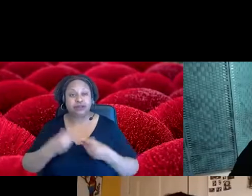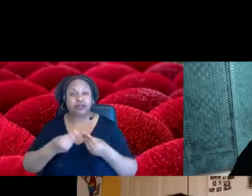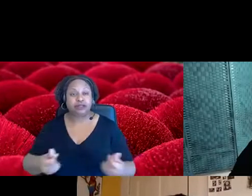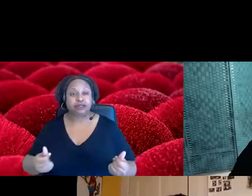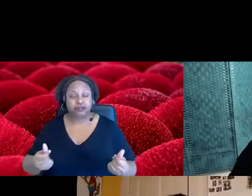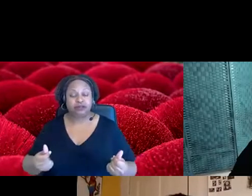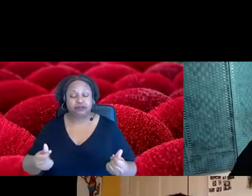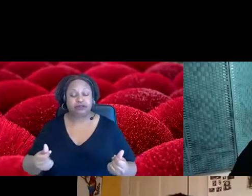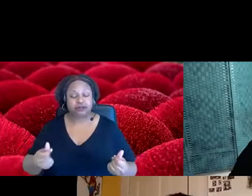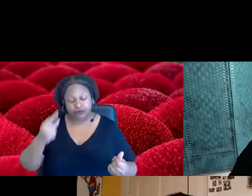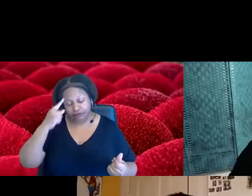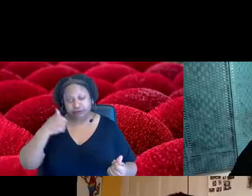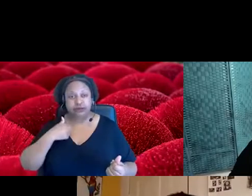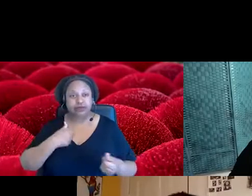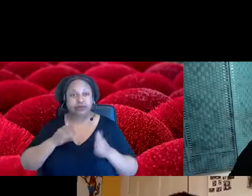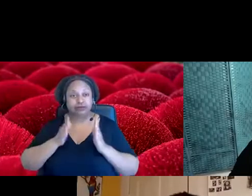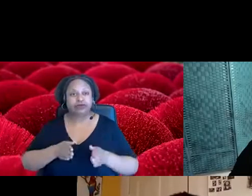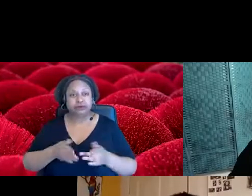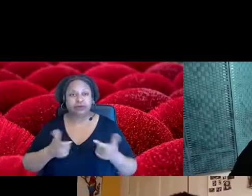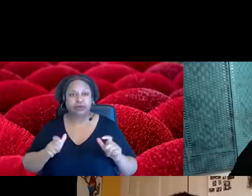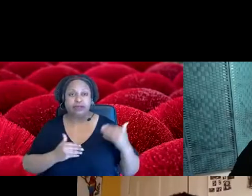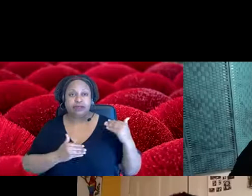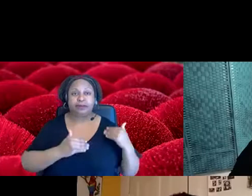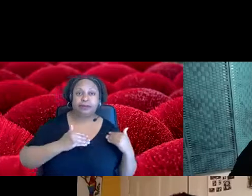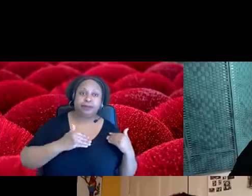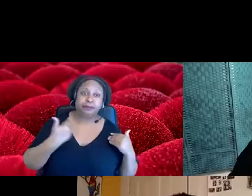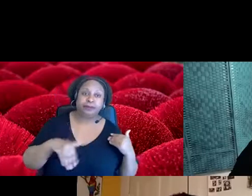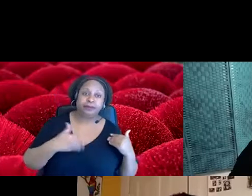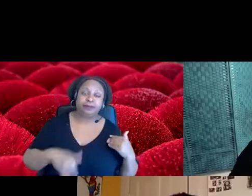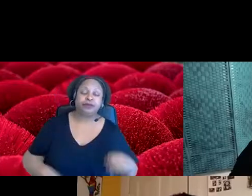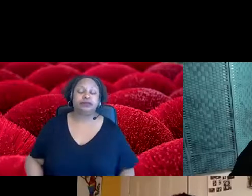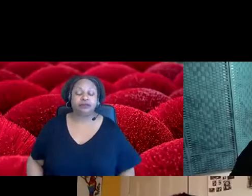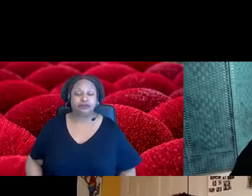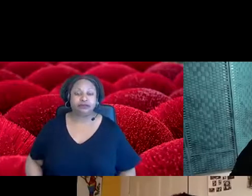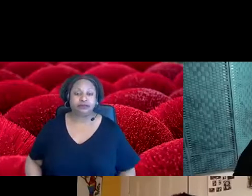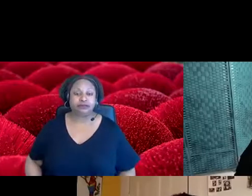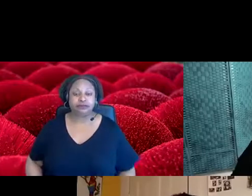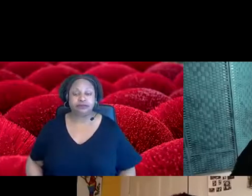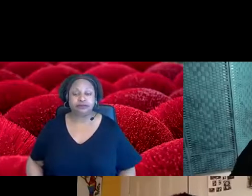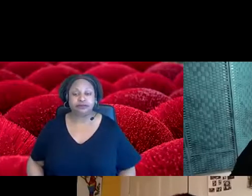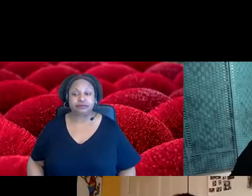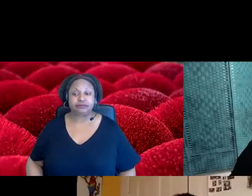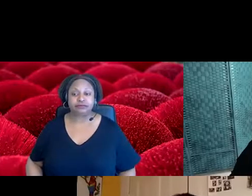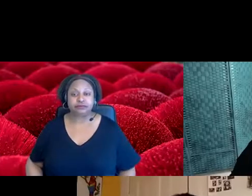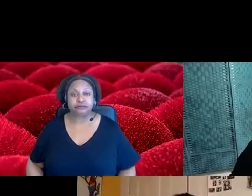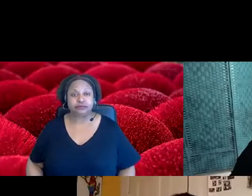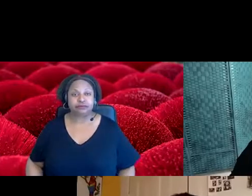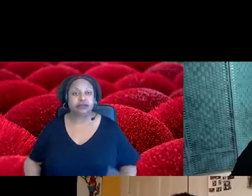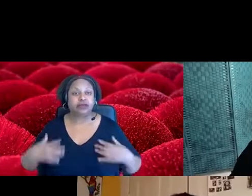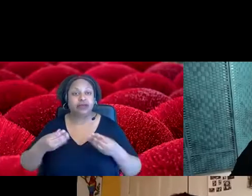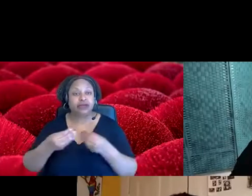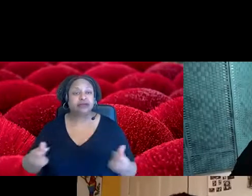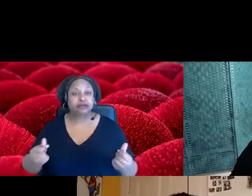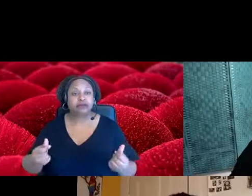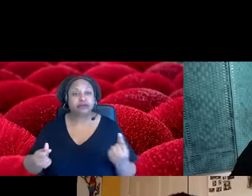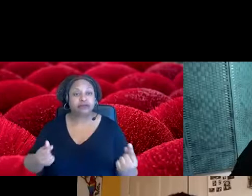That for me as an individual feels like a really big task, obviously. And it's something that has to be done collectively. But I